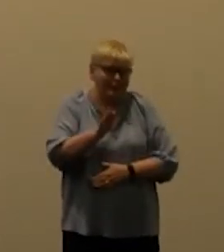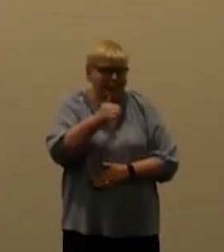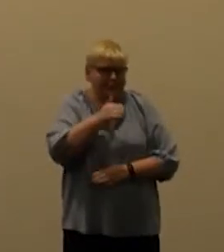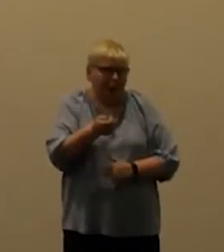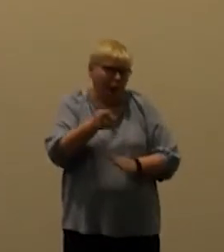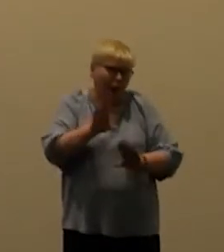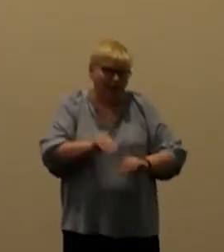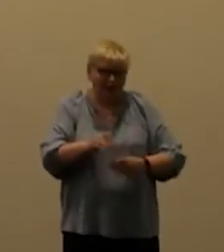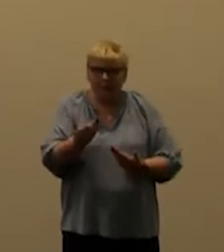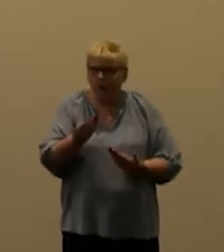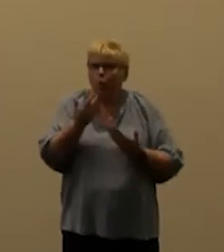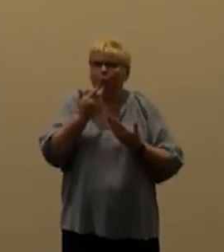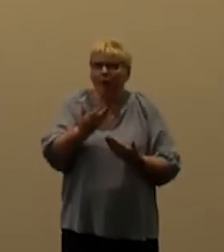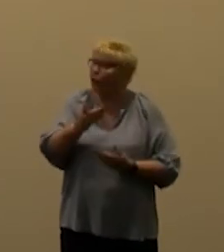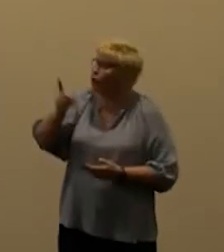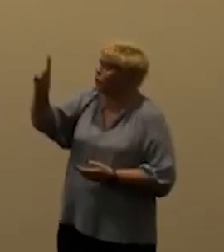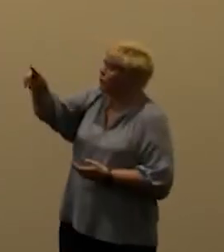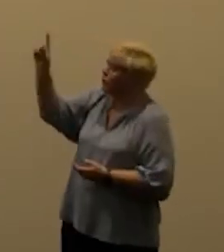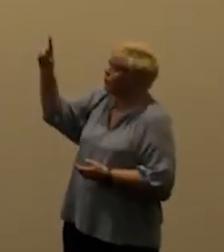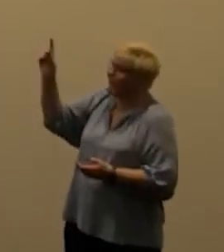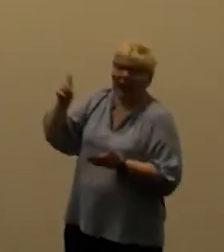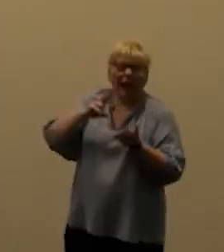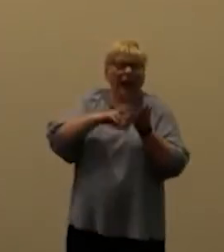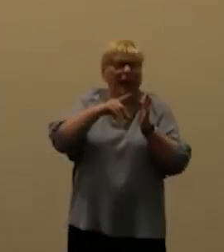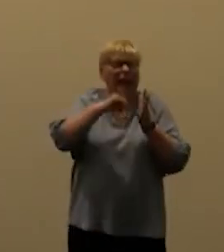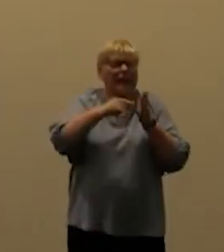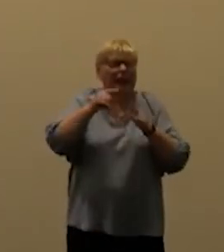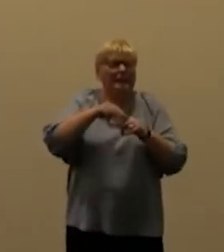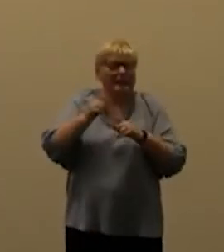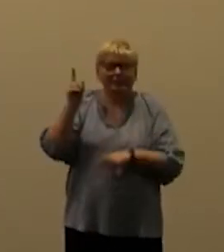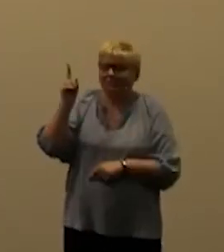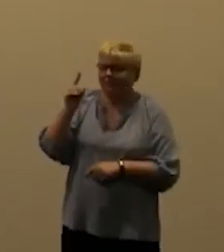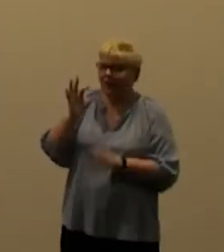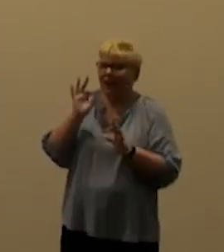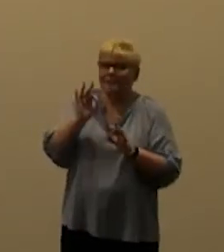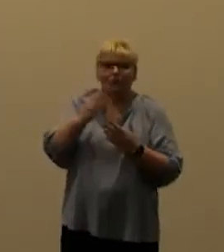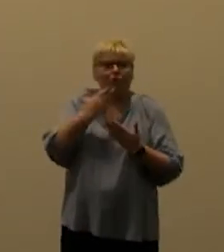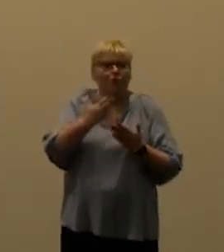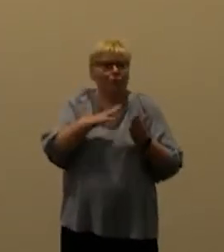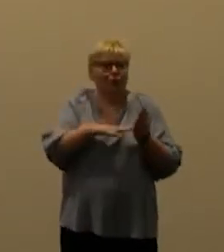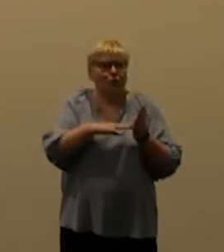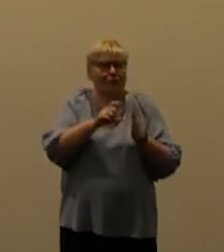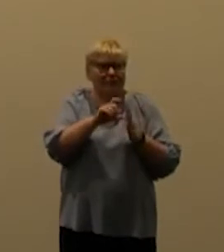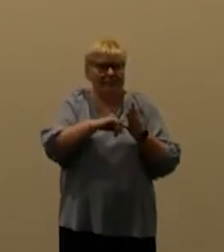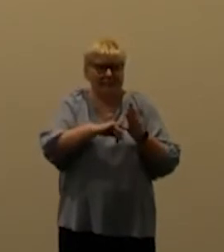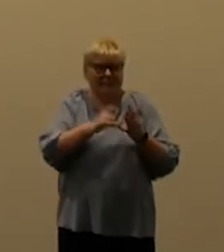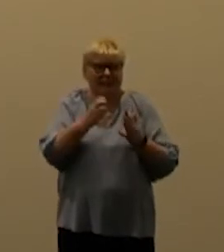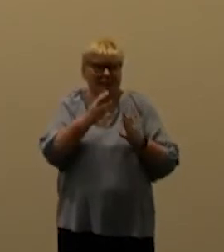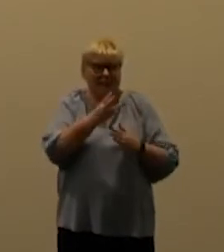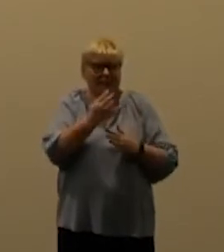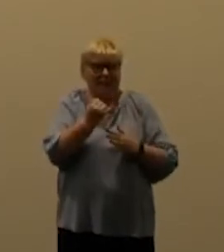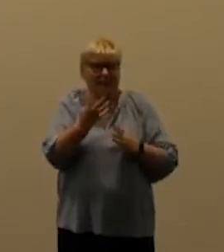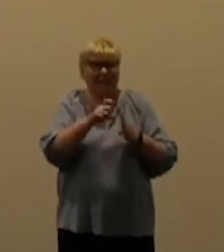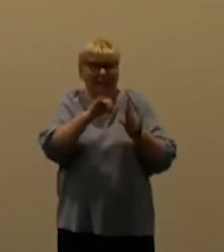a big special thanks to a number of people. I called out Nessie here. We got a big special thanks to the Microsoft 365 DSC